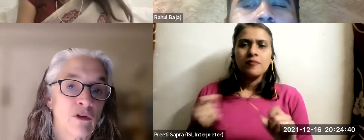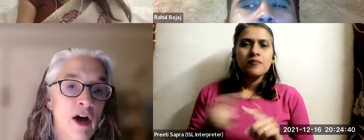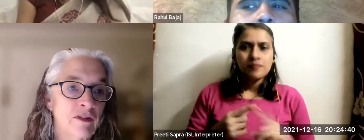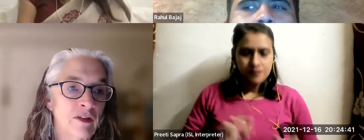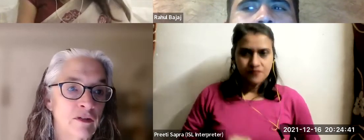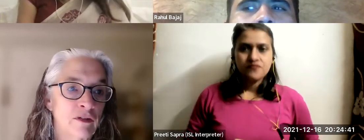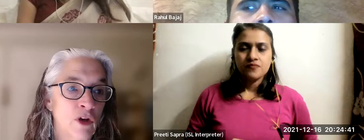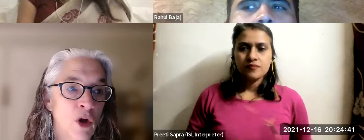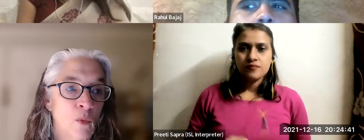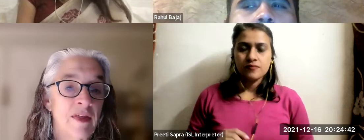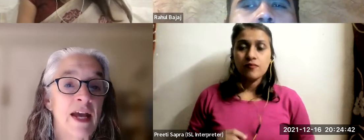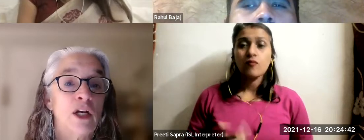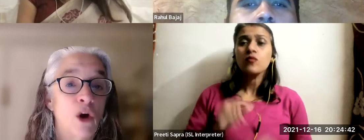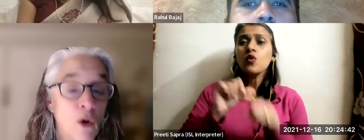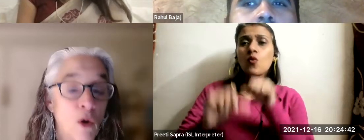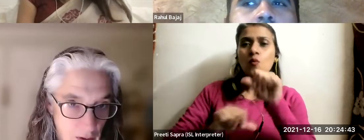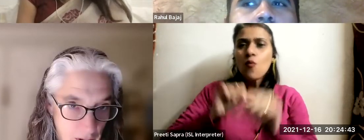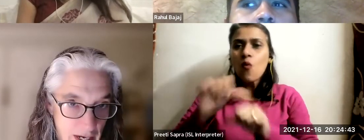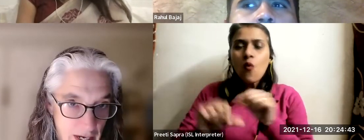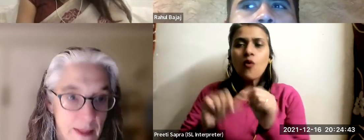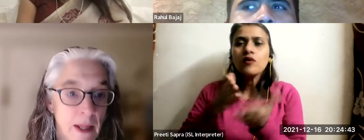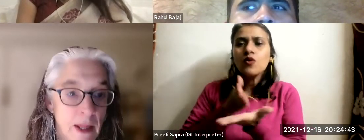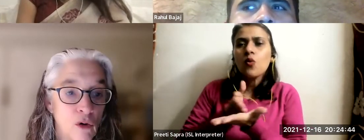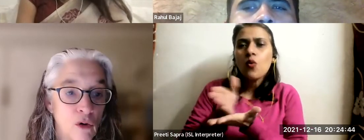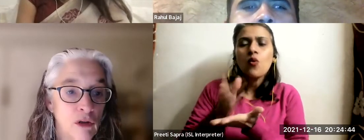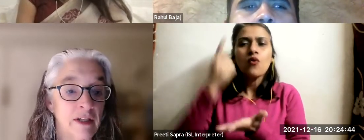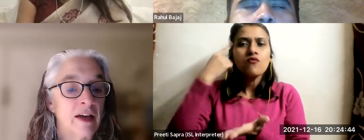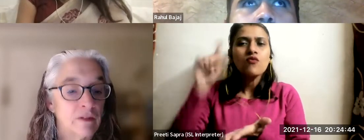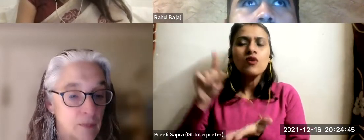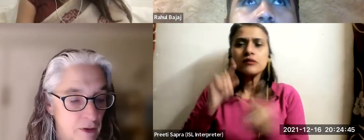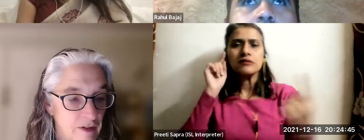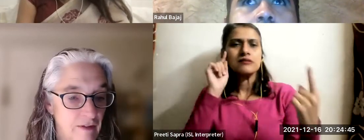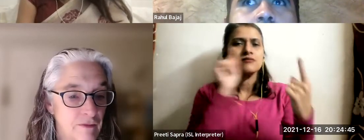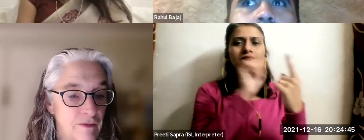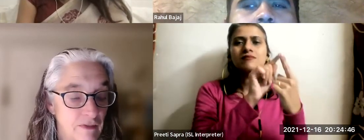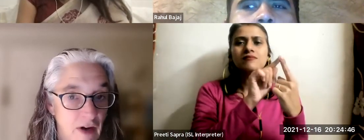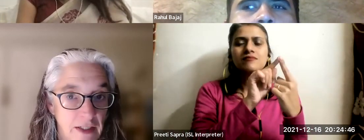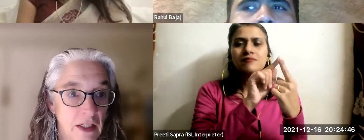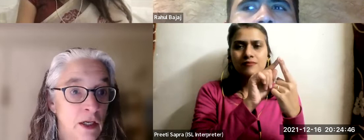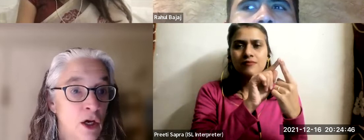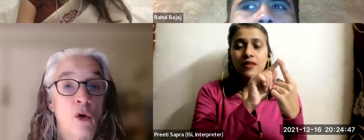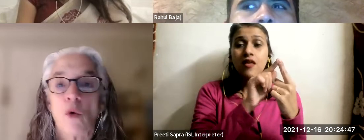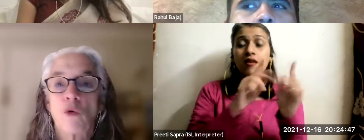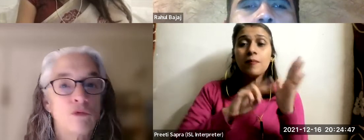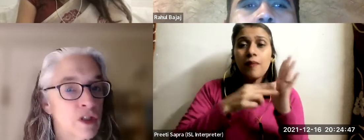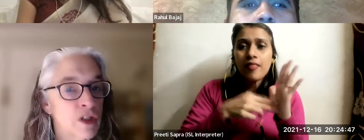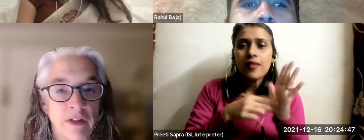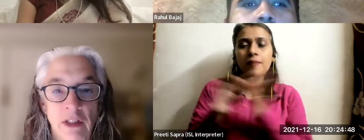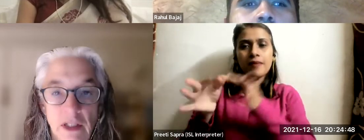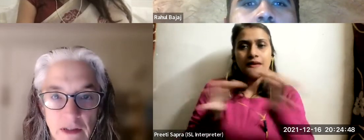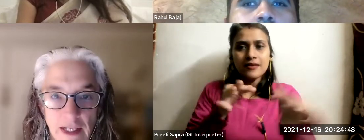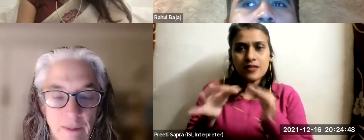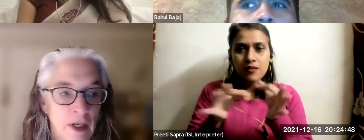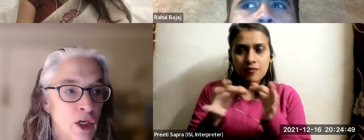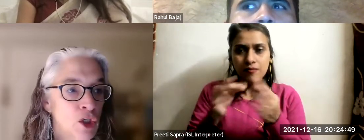is a process with a goal. And the goal is, as the parties have defined it, resolving